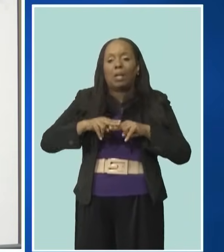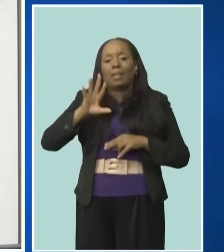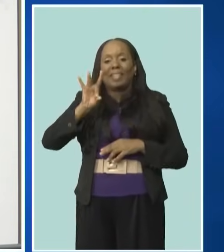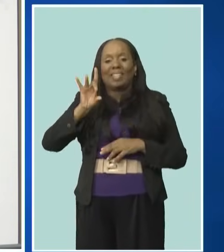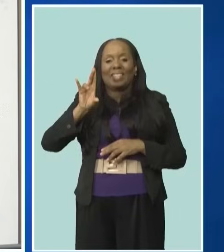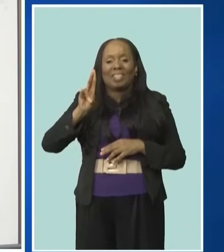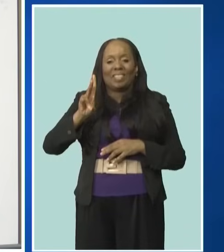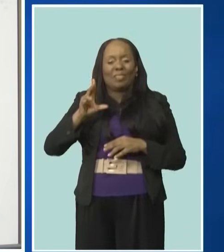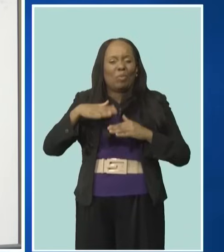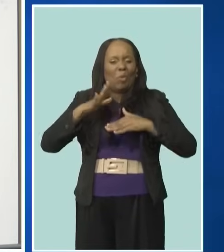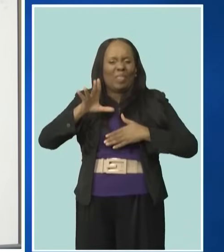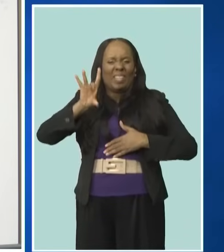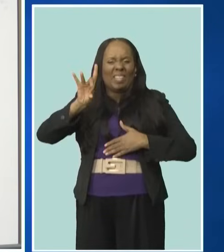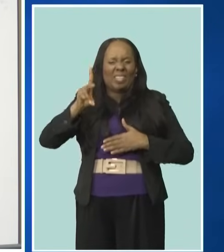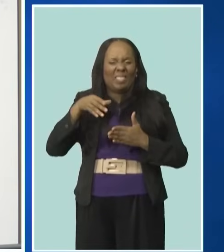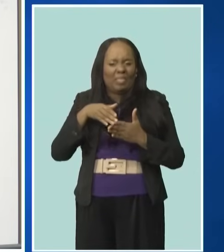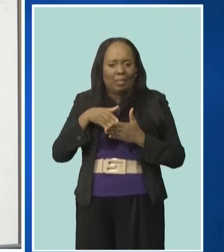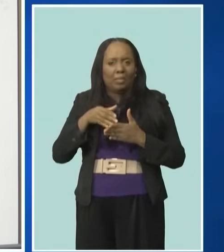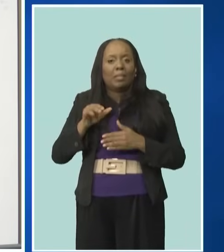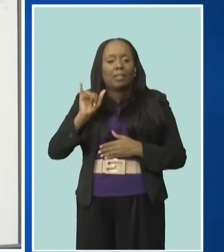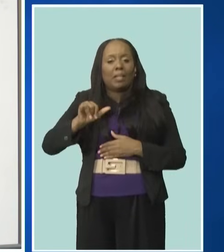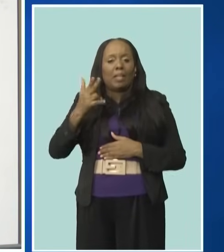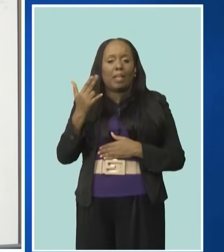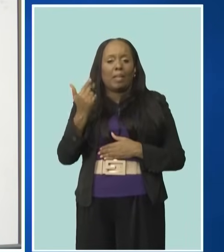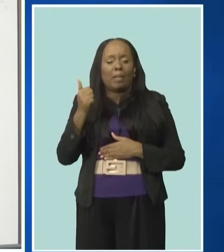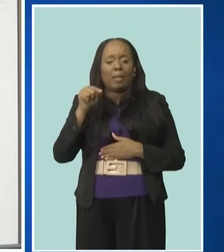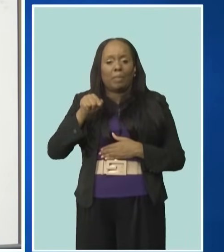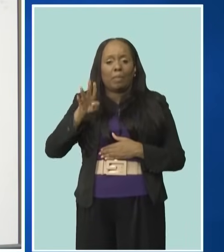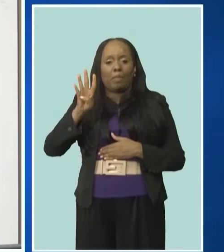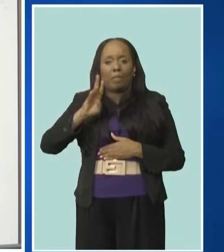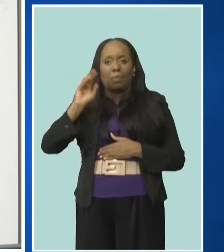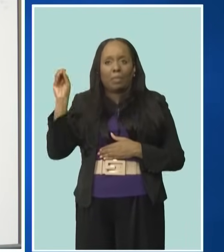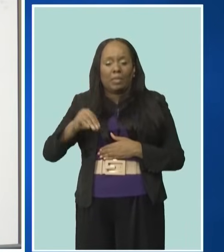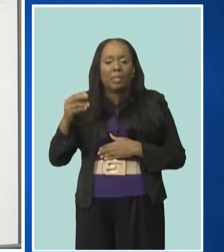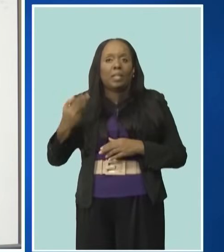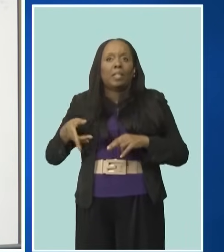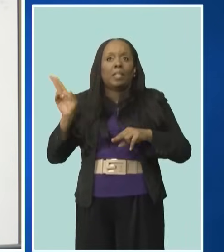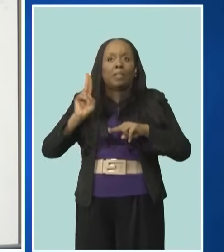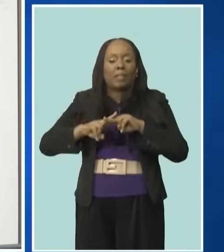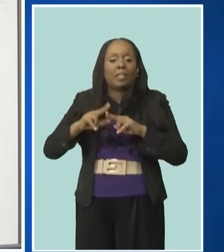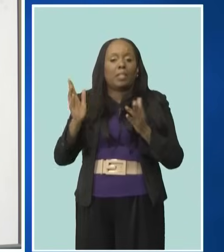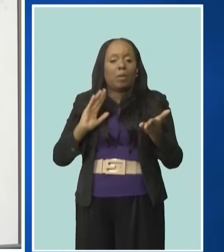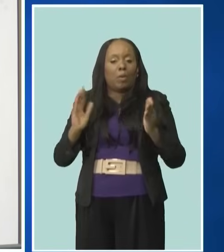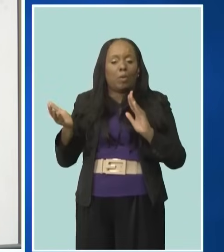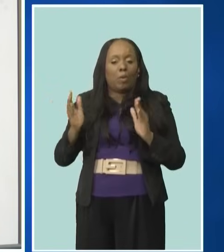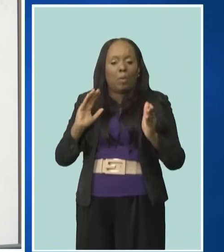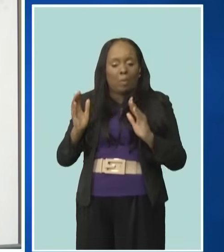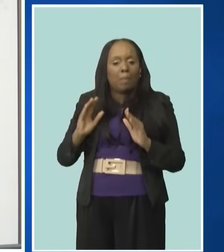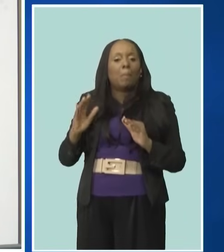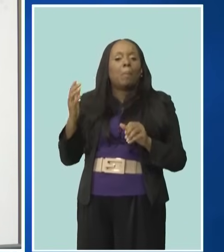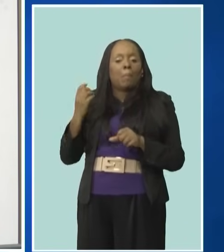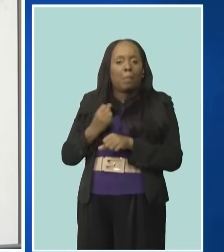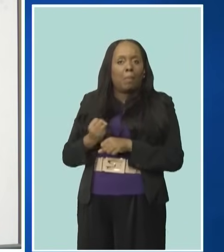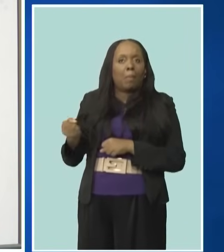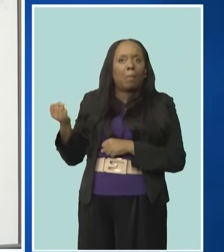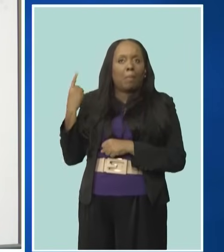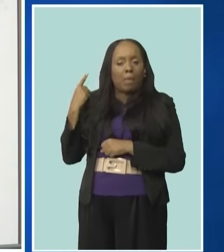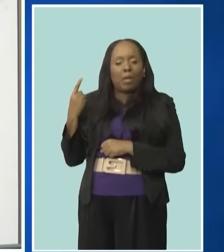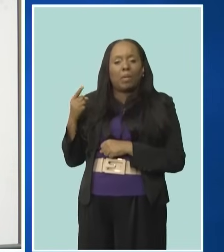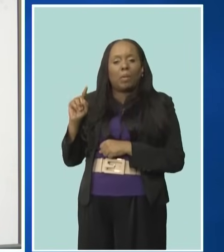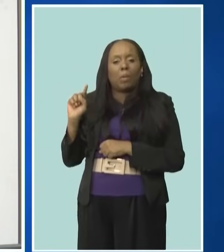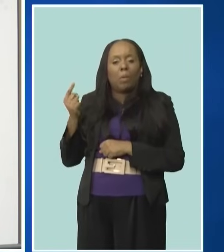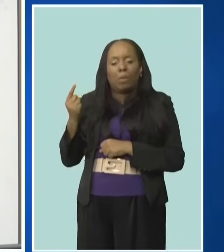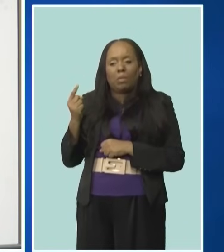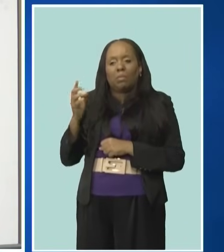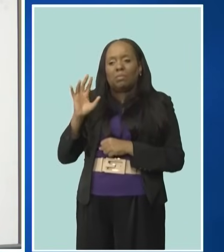87,373 arrivals, a 13.4% increase over the 77,018 visitors recorded